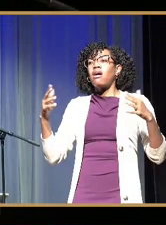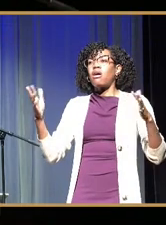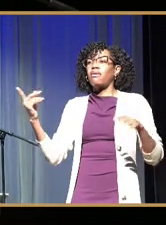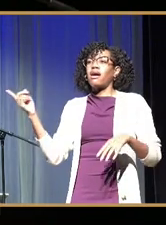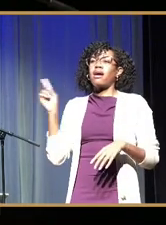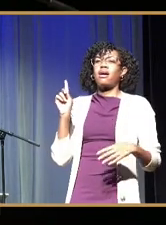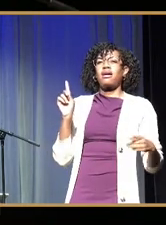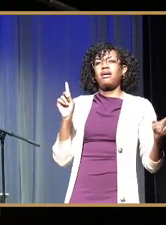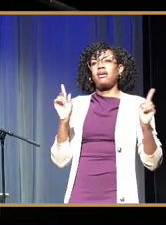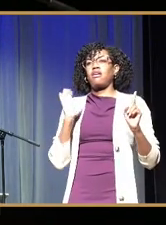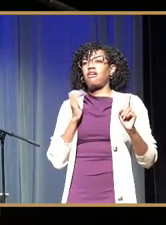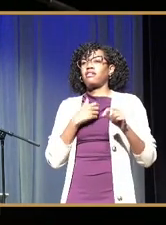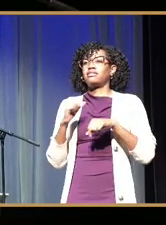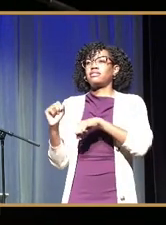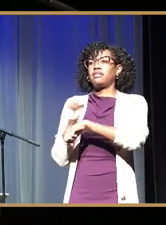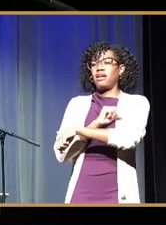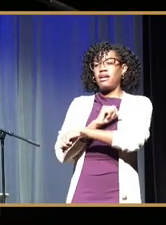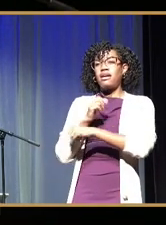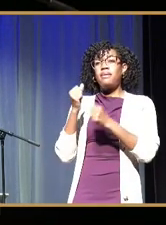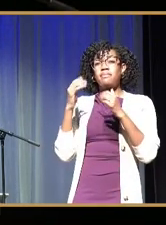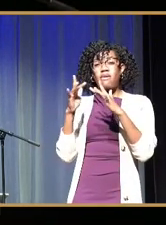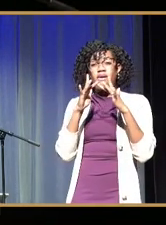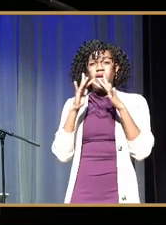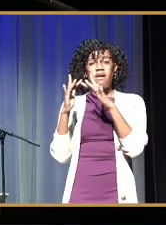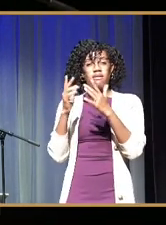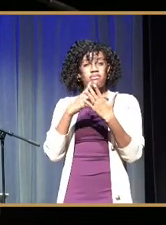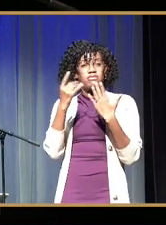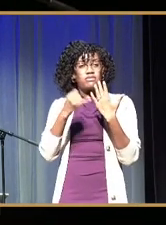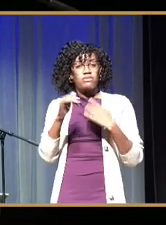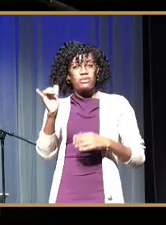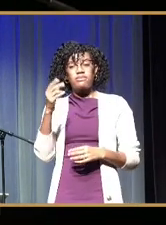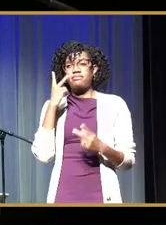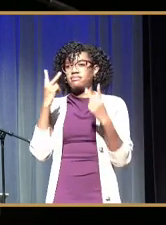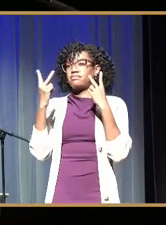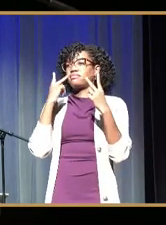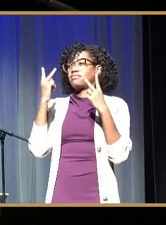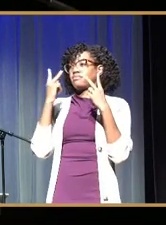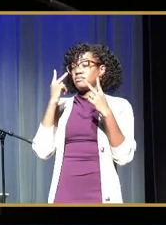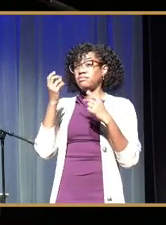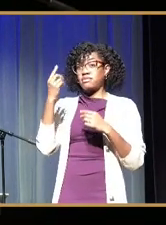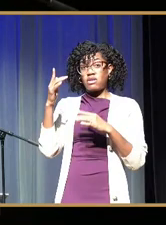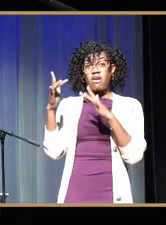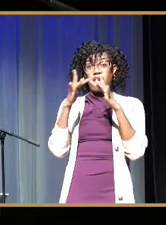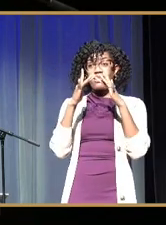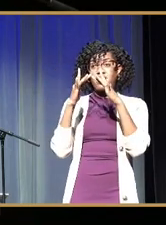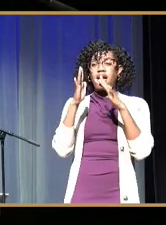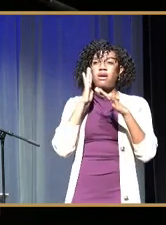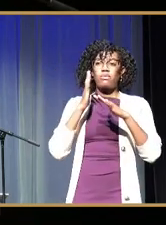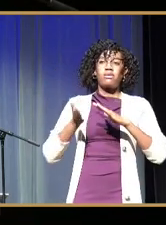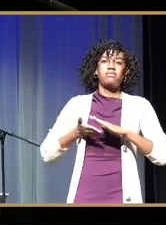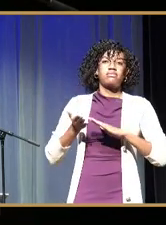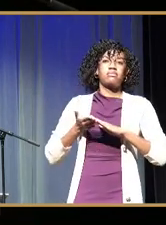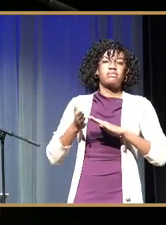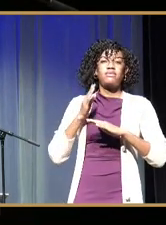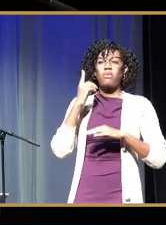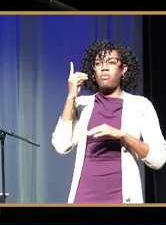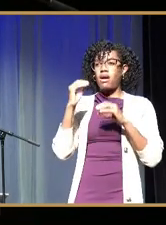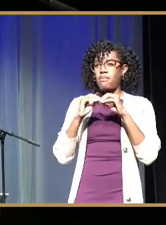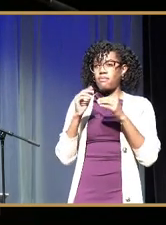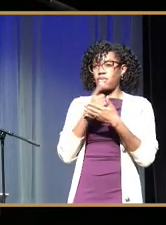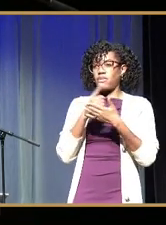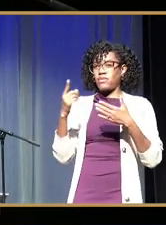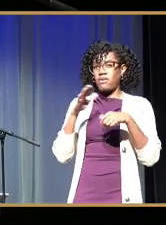many virtual offerings we have online, which, by the way, will be running for an additional encore week on